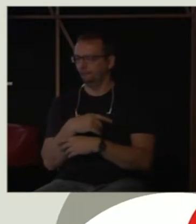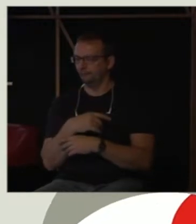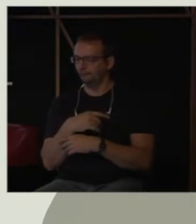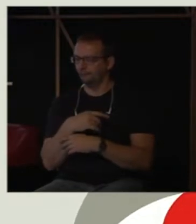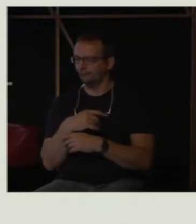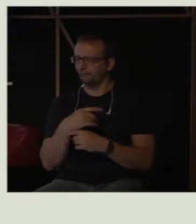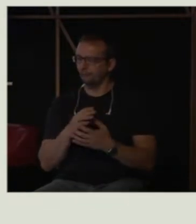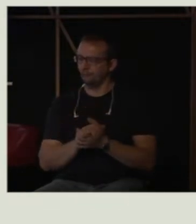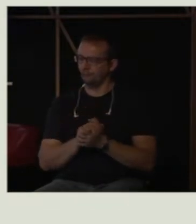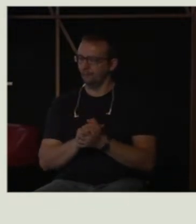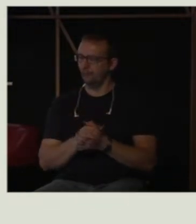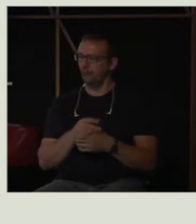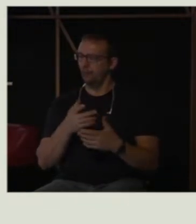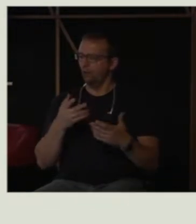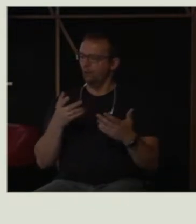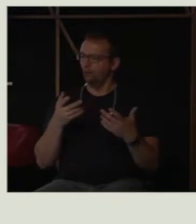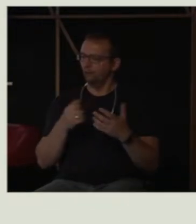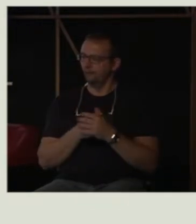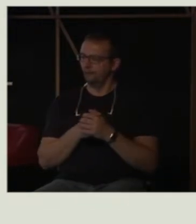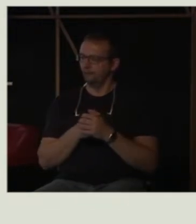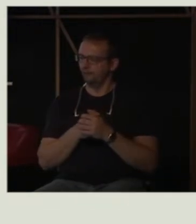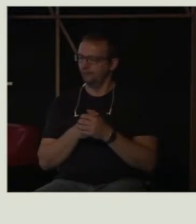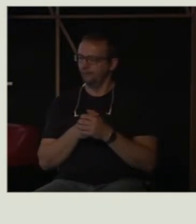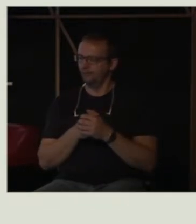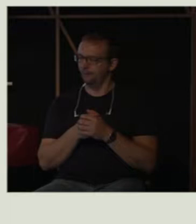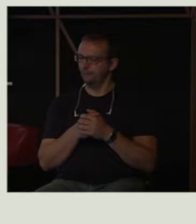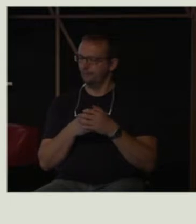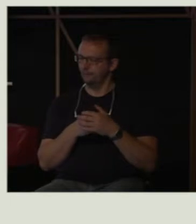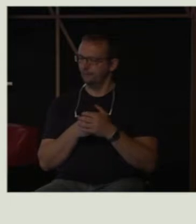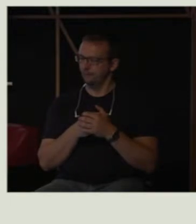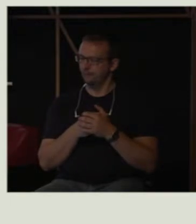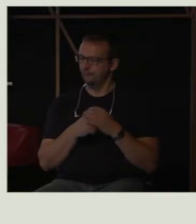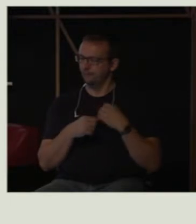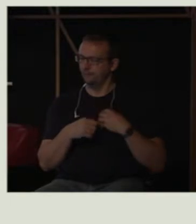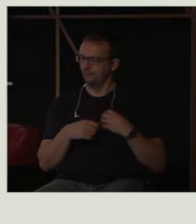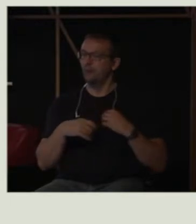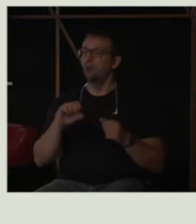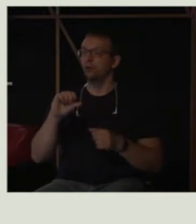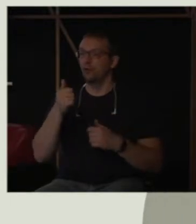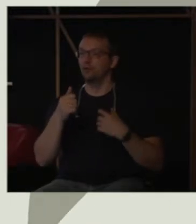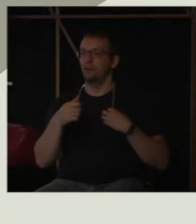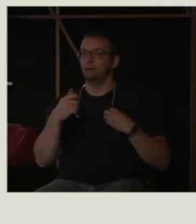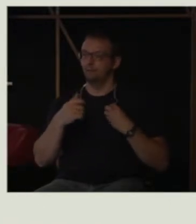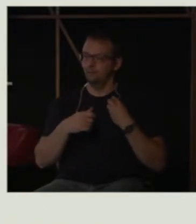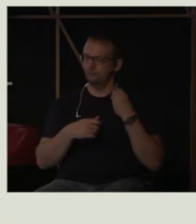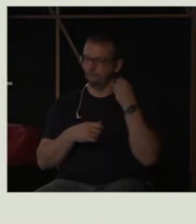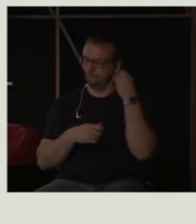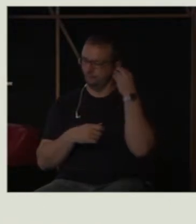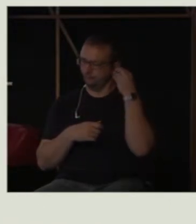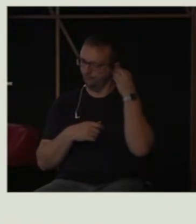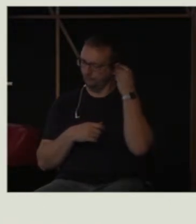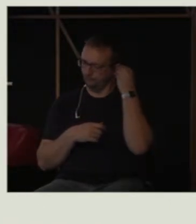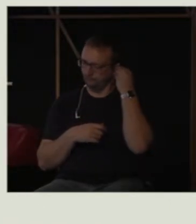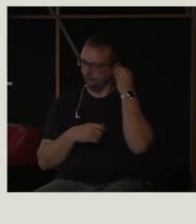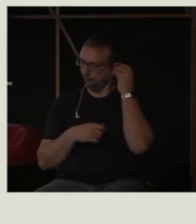this way. If you're aware of colour vision deficiency, you can help prevent these problems in the first place. All I'm asking is that you consider colour